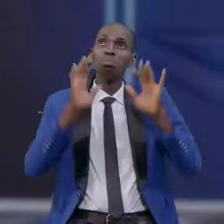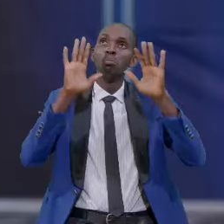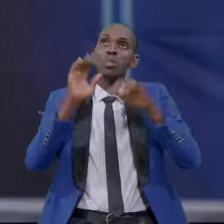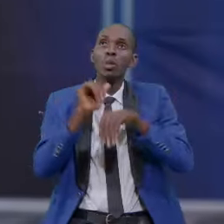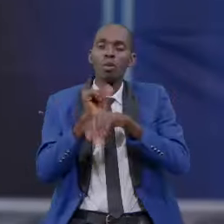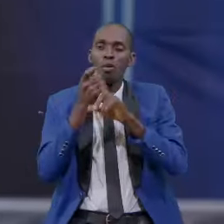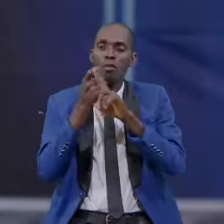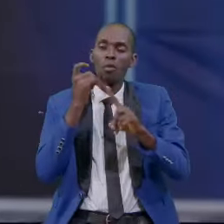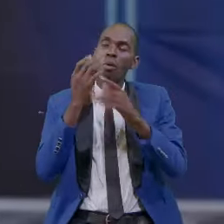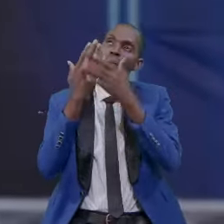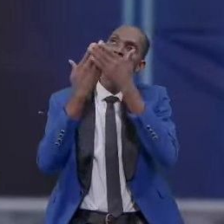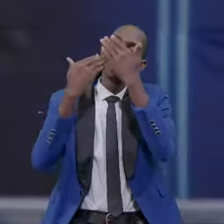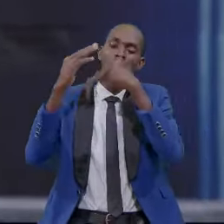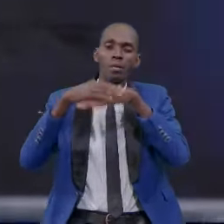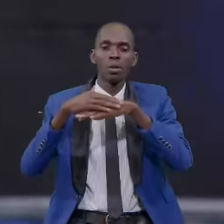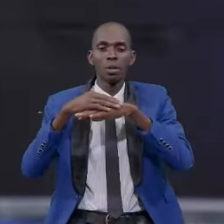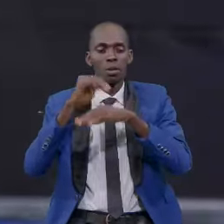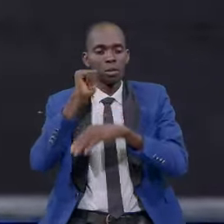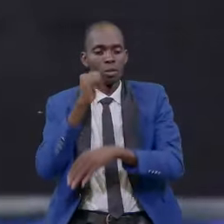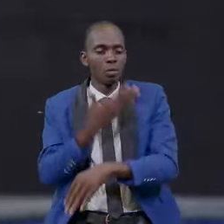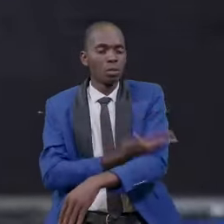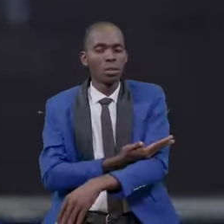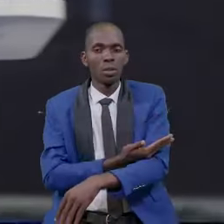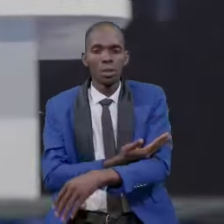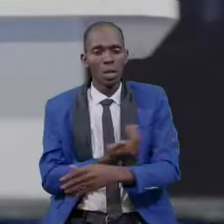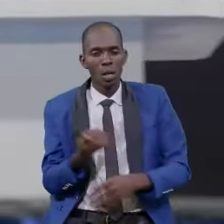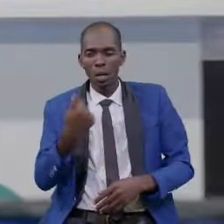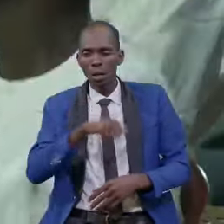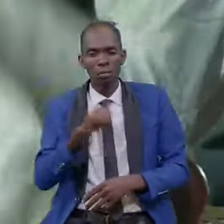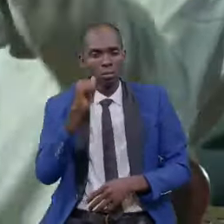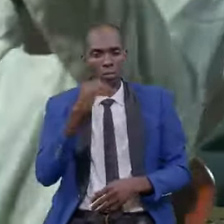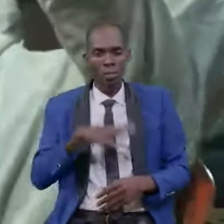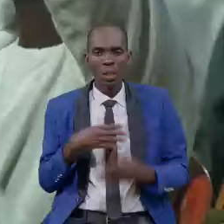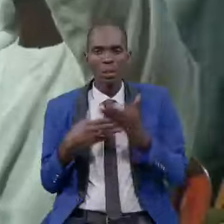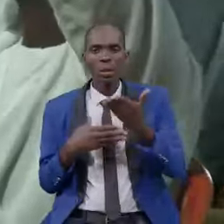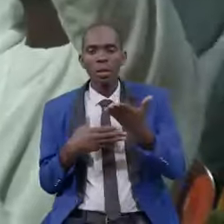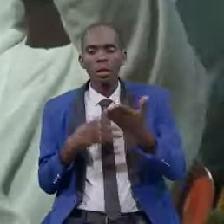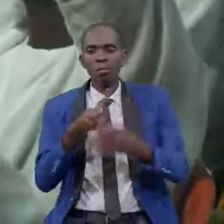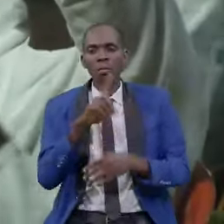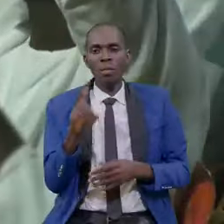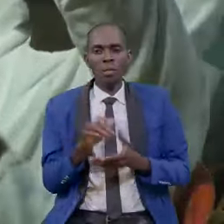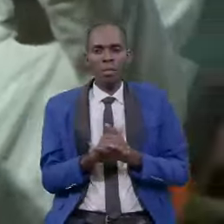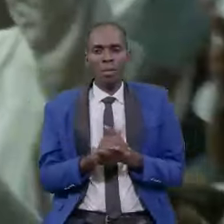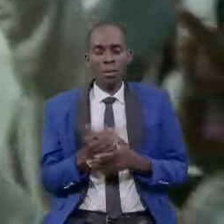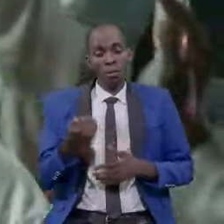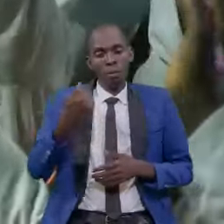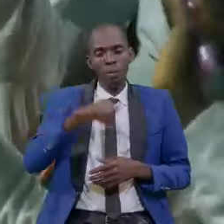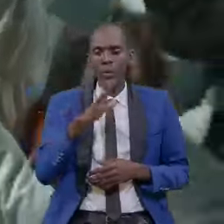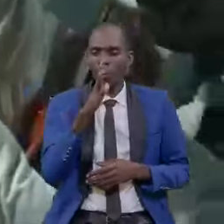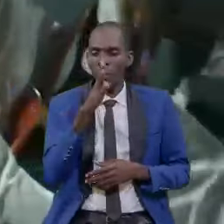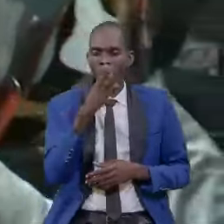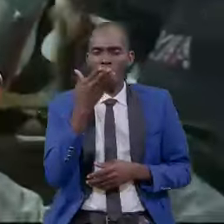heaven. Daughter, any lady there tonight? Any mother there